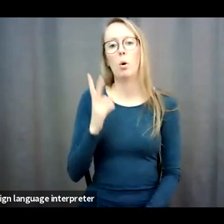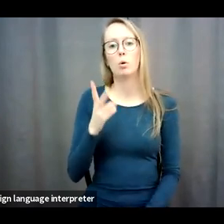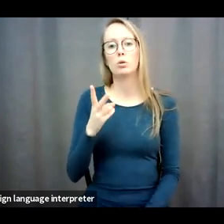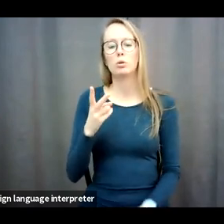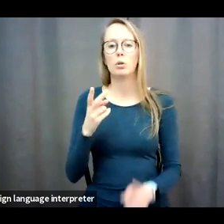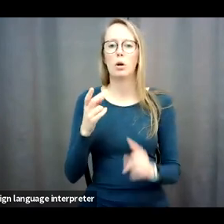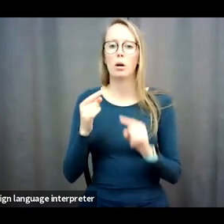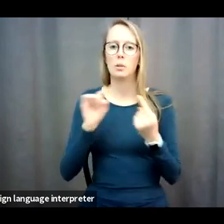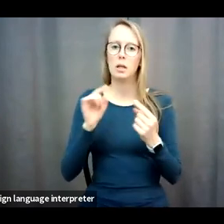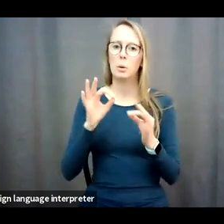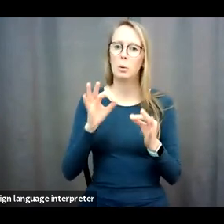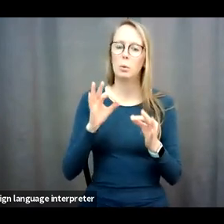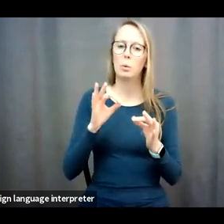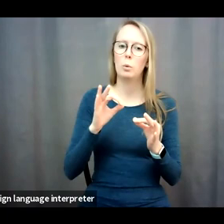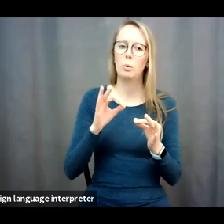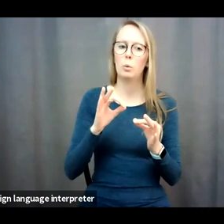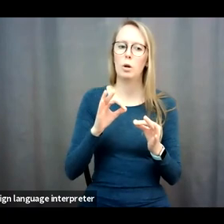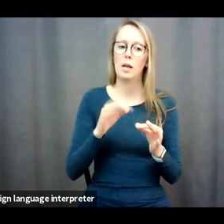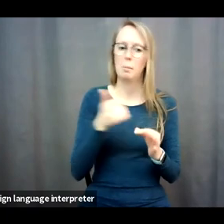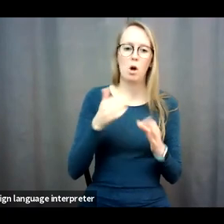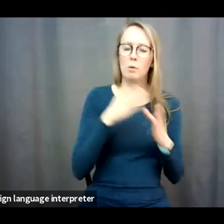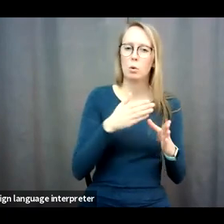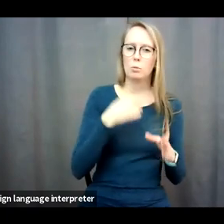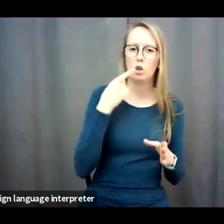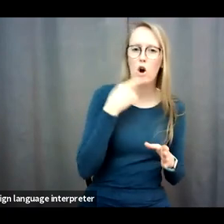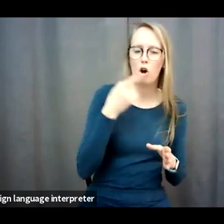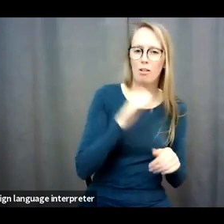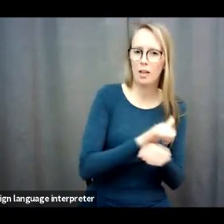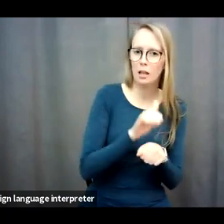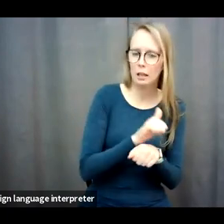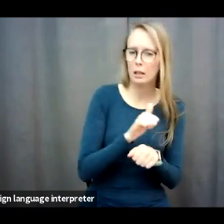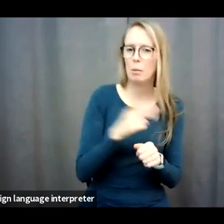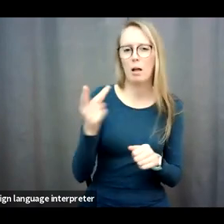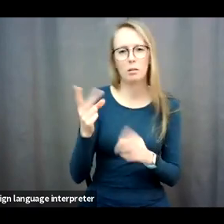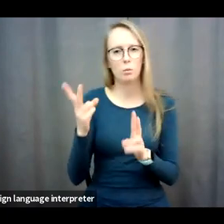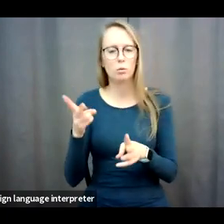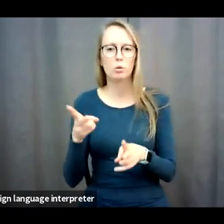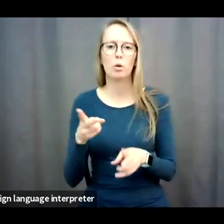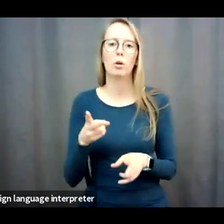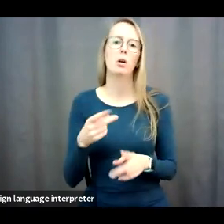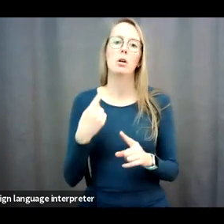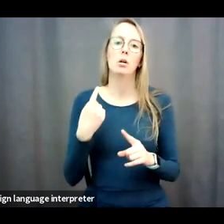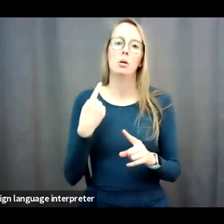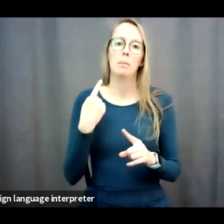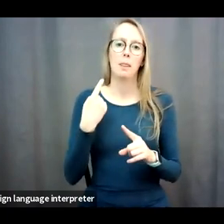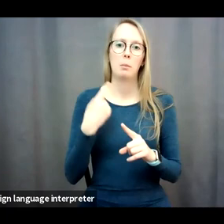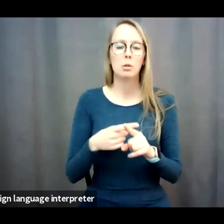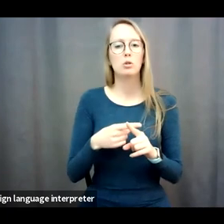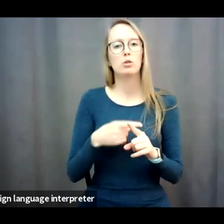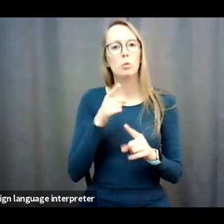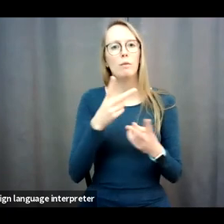do you move beyond speech therapy. And thank you very much for introducing what appears to be an emerging body of